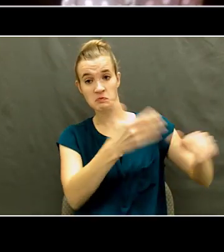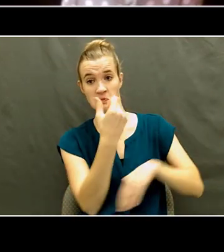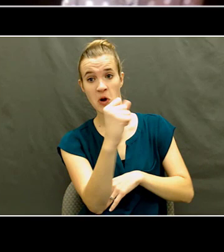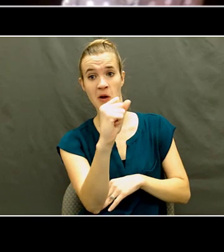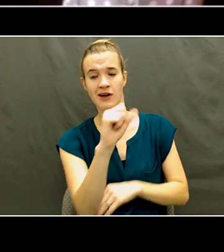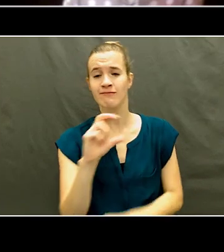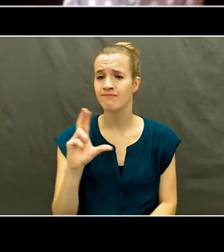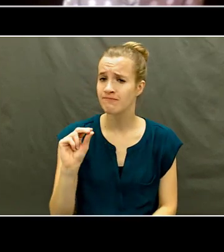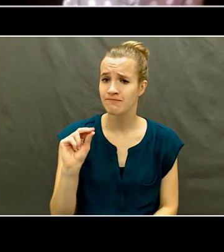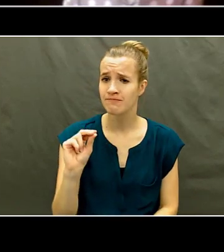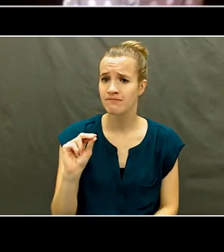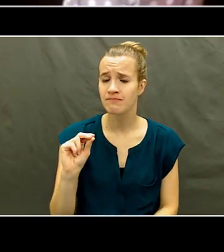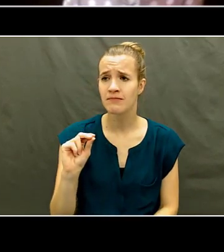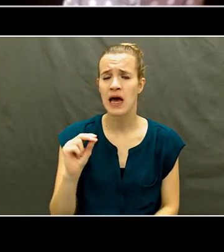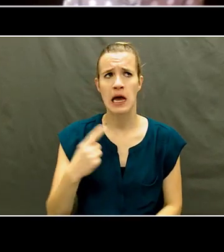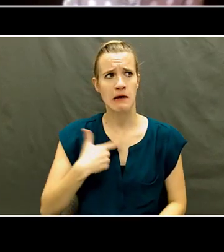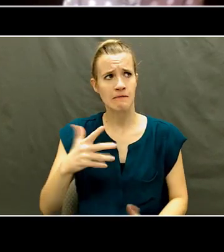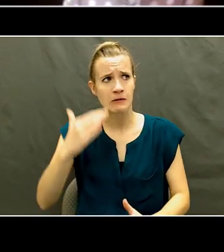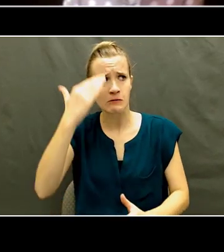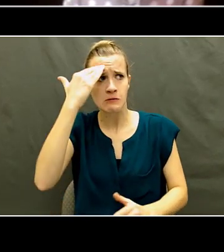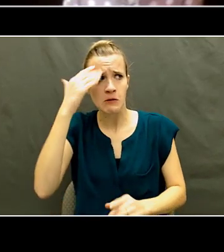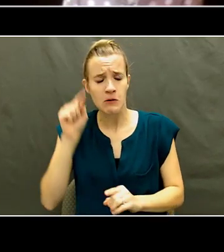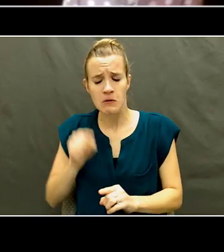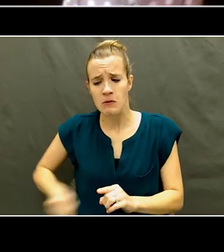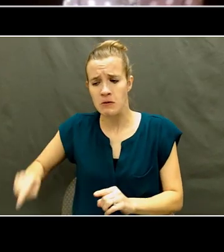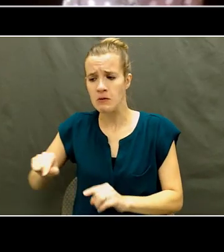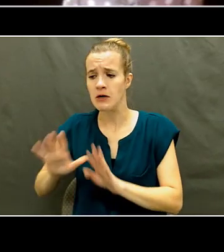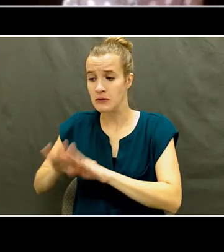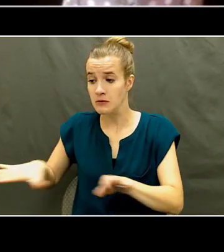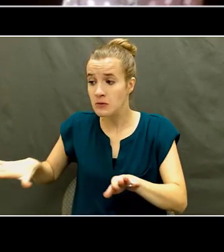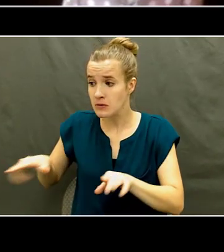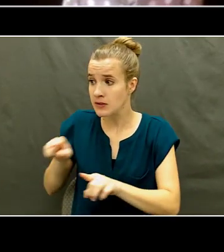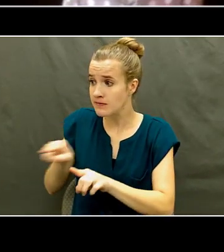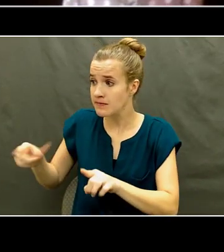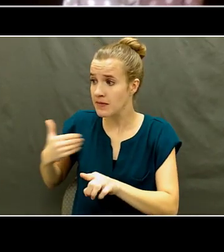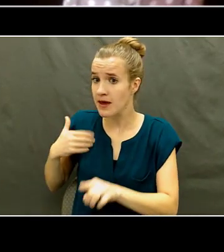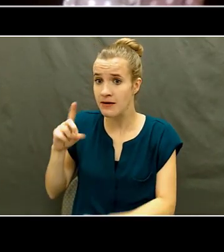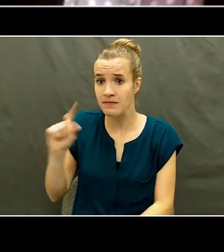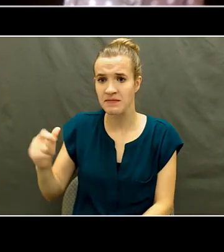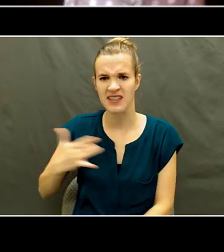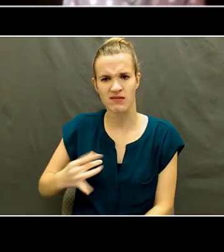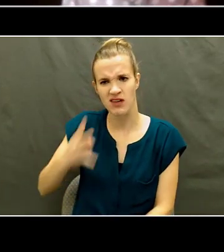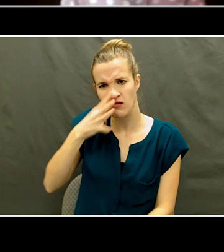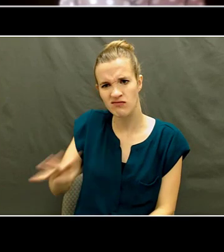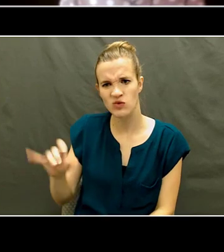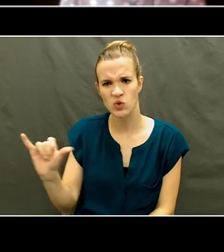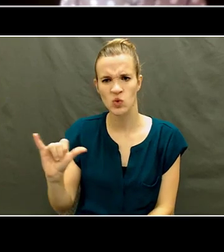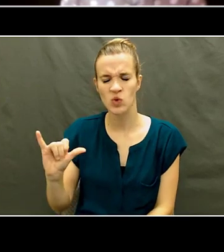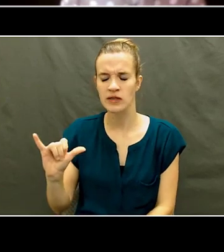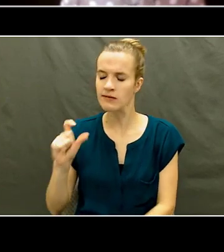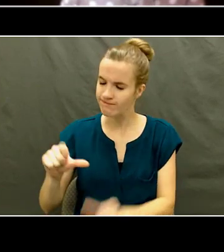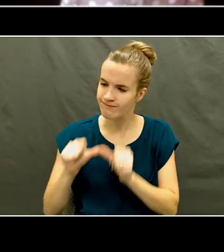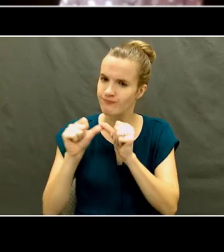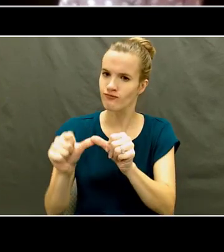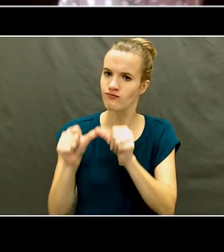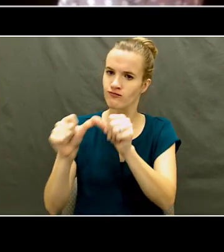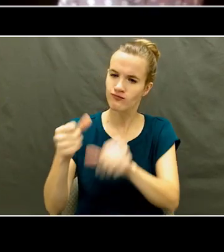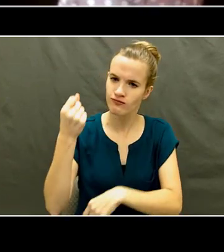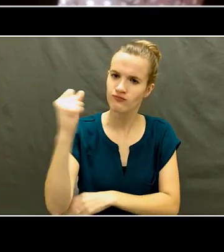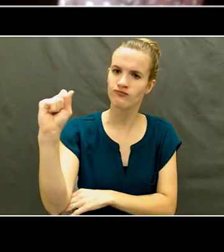firsthand that children with disabilities get ignored too, so she keeps speaking up. When Jennifer is